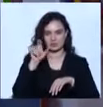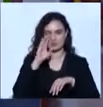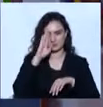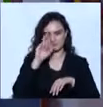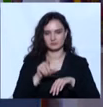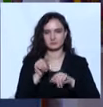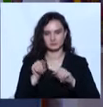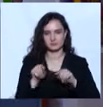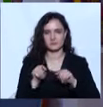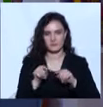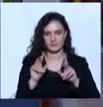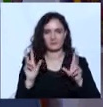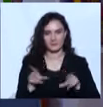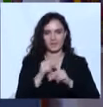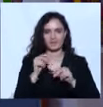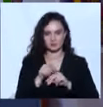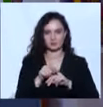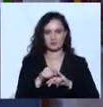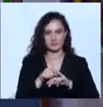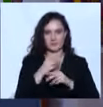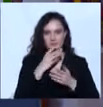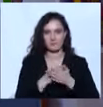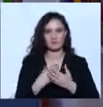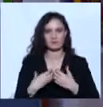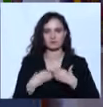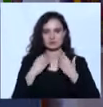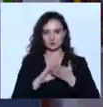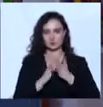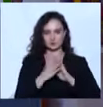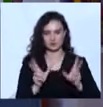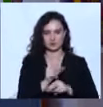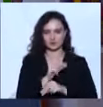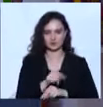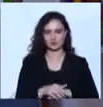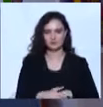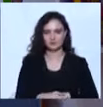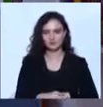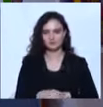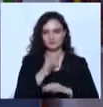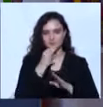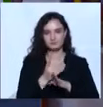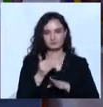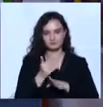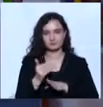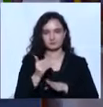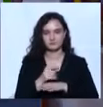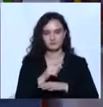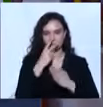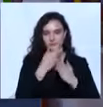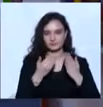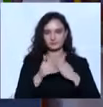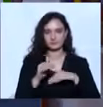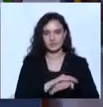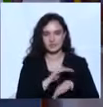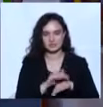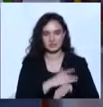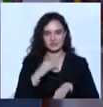Scott rescues White Fang from this horrible situation. Over time, by showing